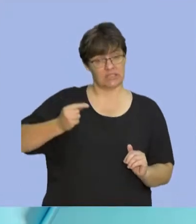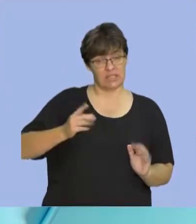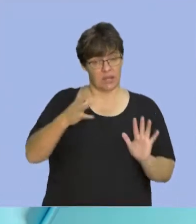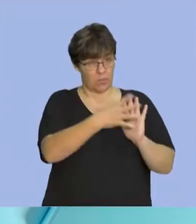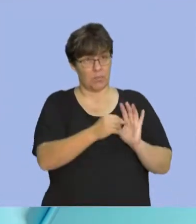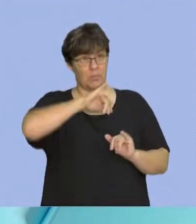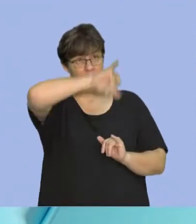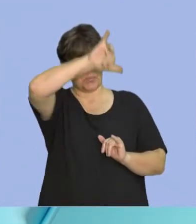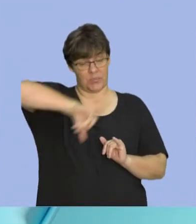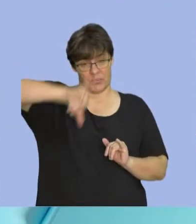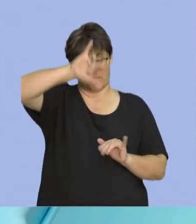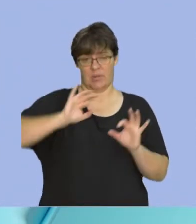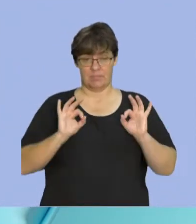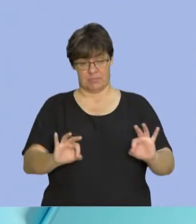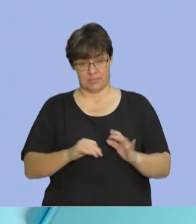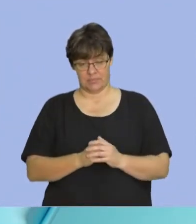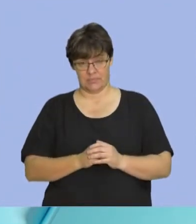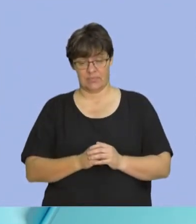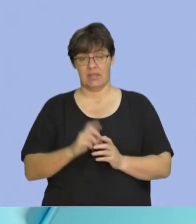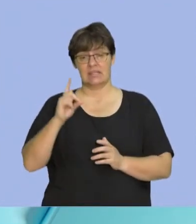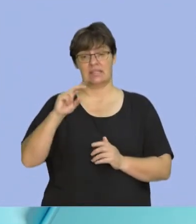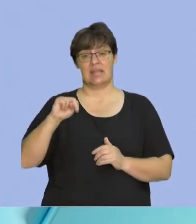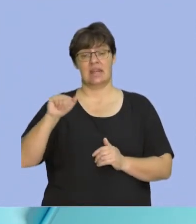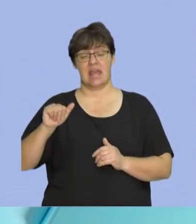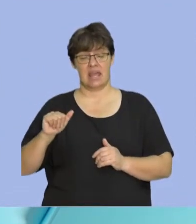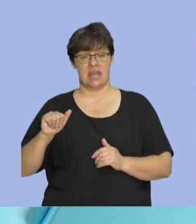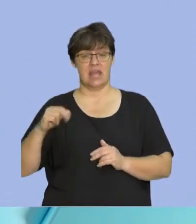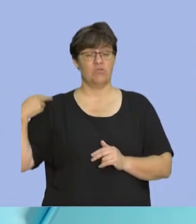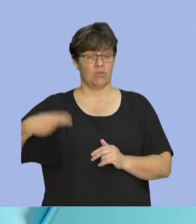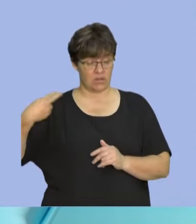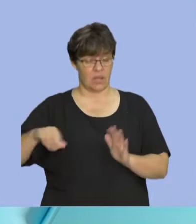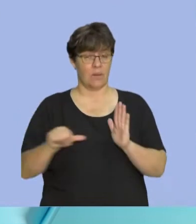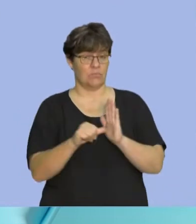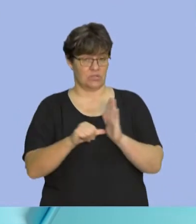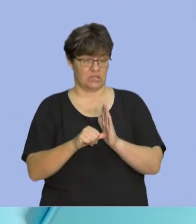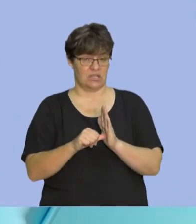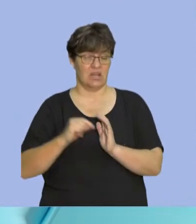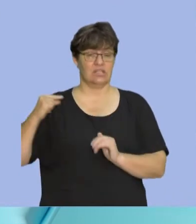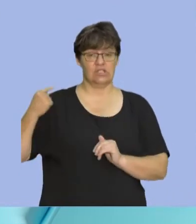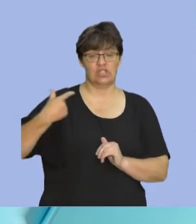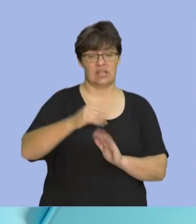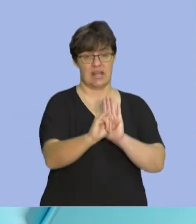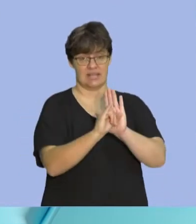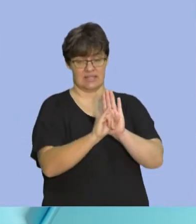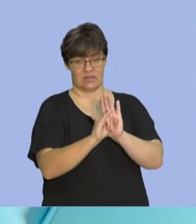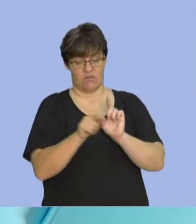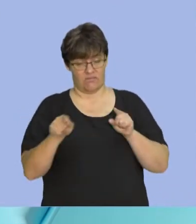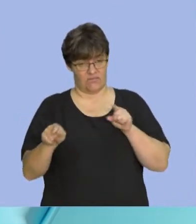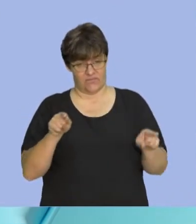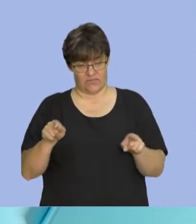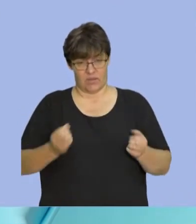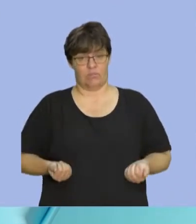cell. And so DNA replication is fundamental to maintaining the genetic identity of the two cells that are